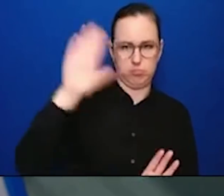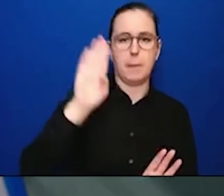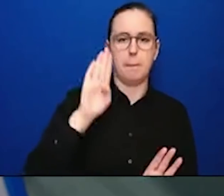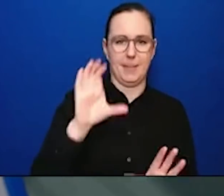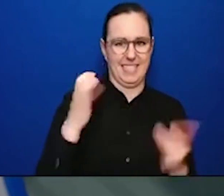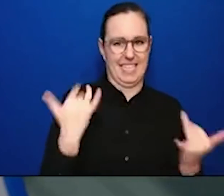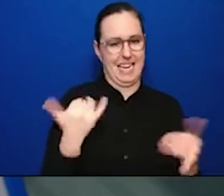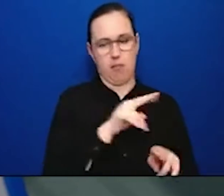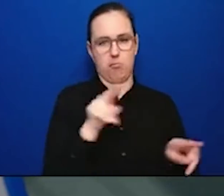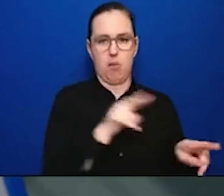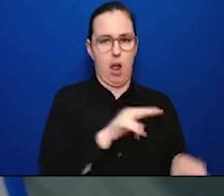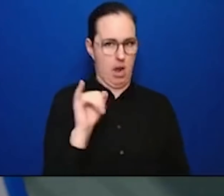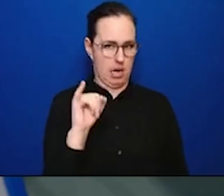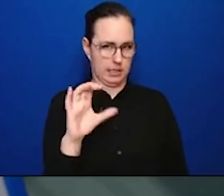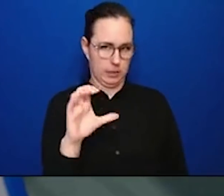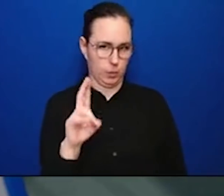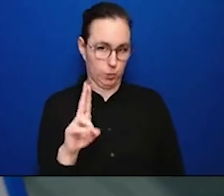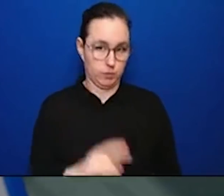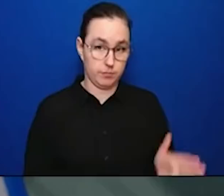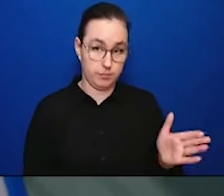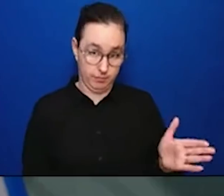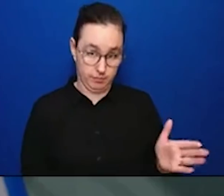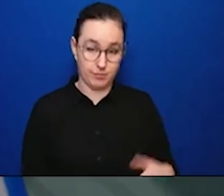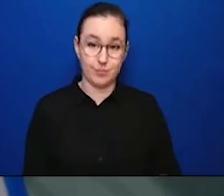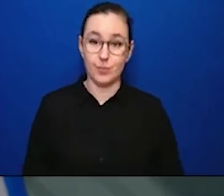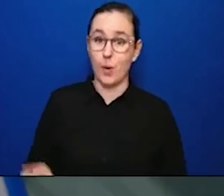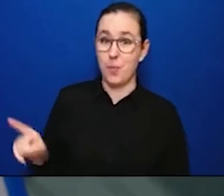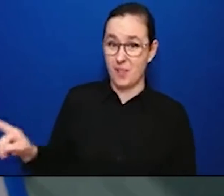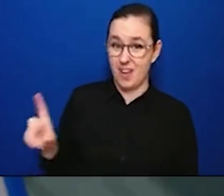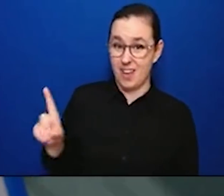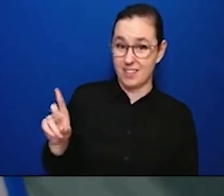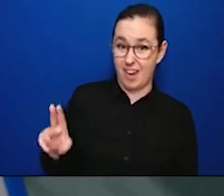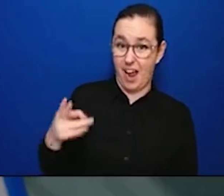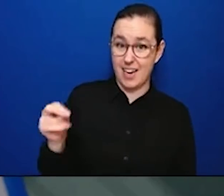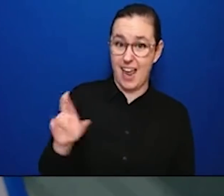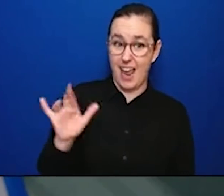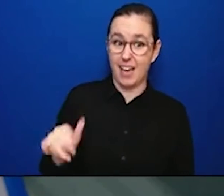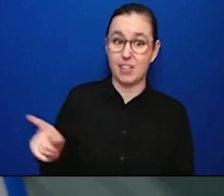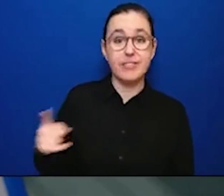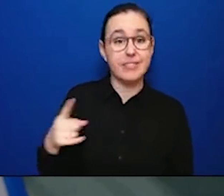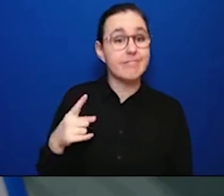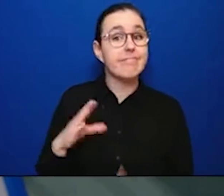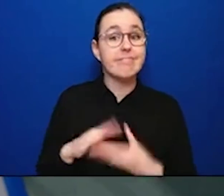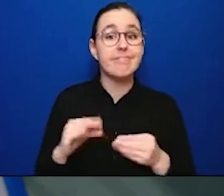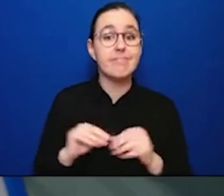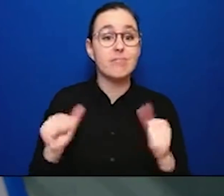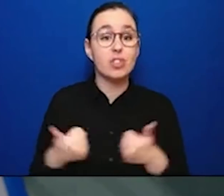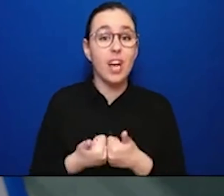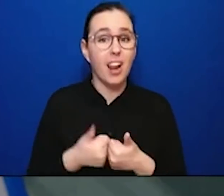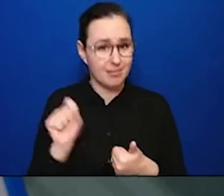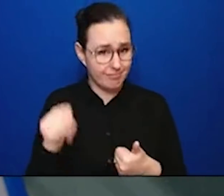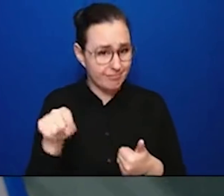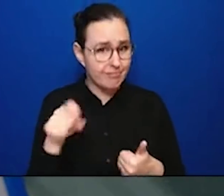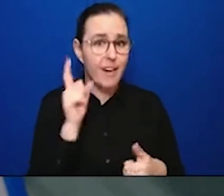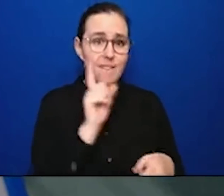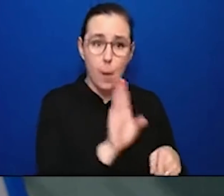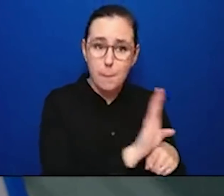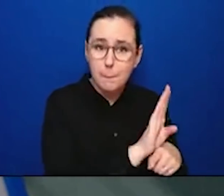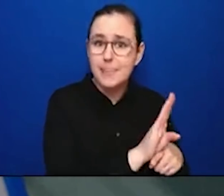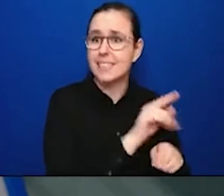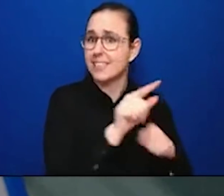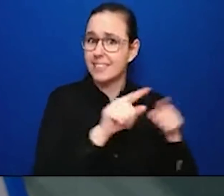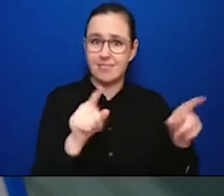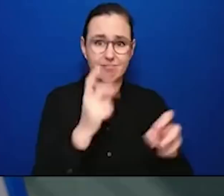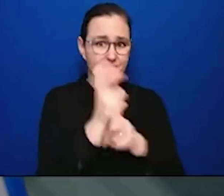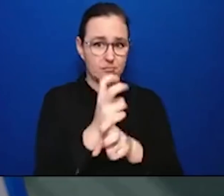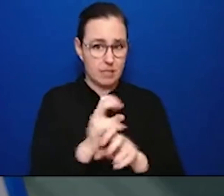is the one that Dr. Henry has talked about in terms of businesses, but it also is a key challenge for us in healthcare. It's why